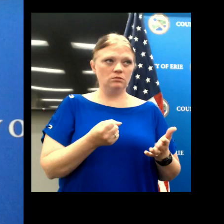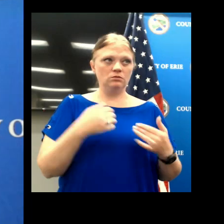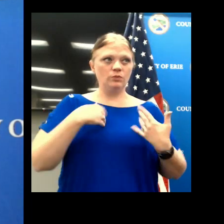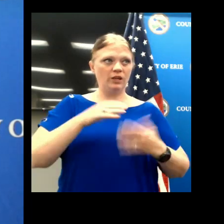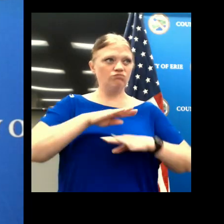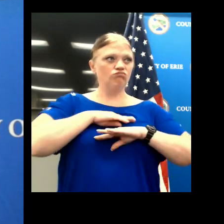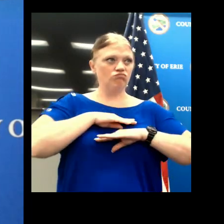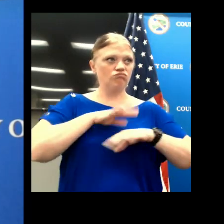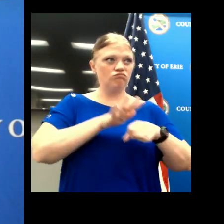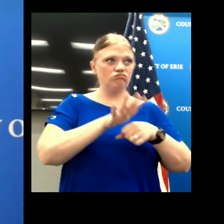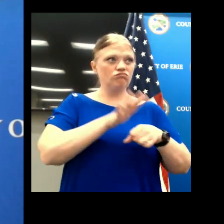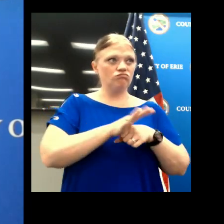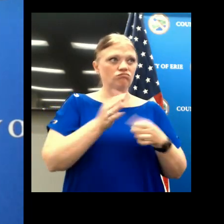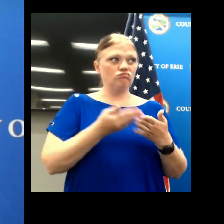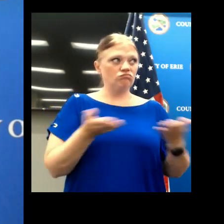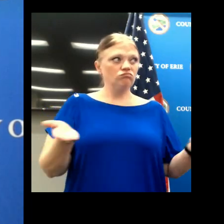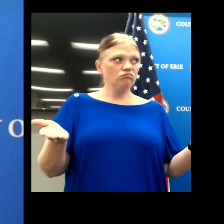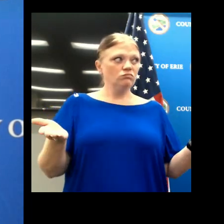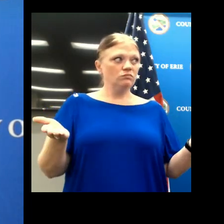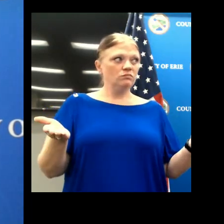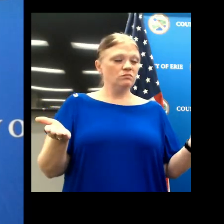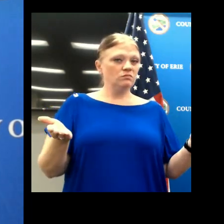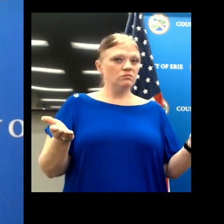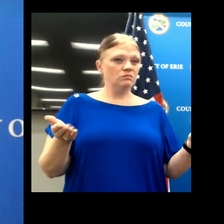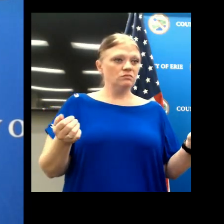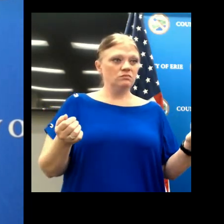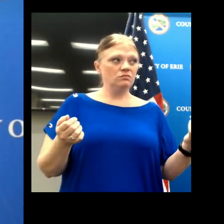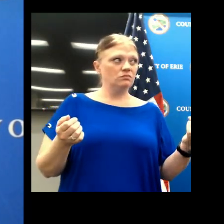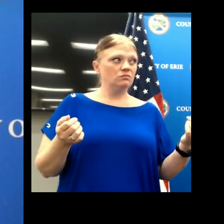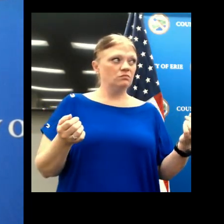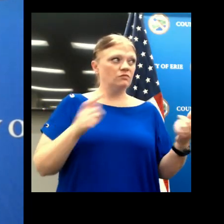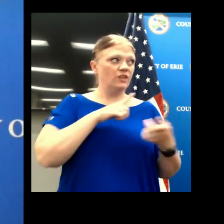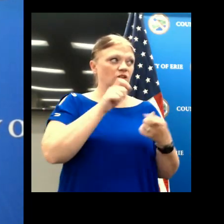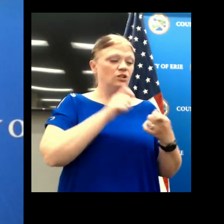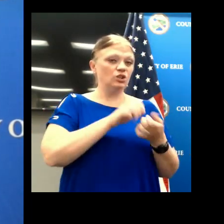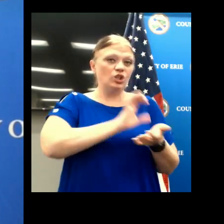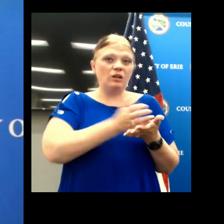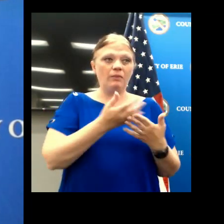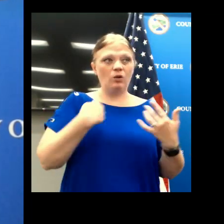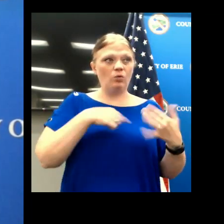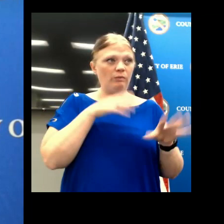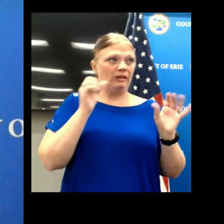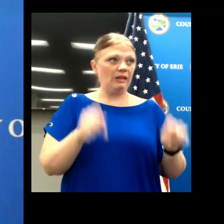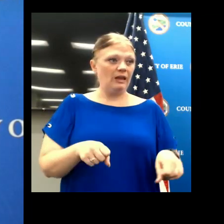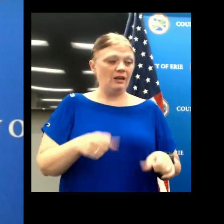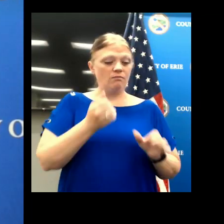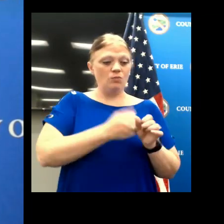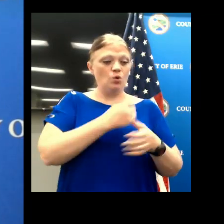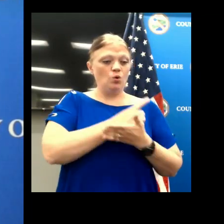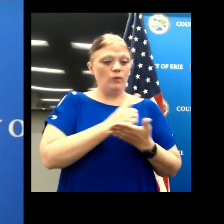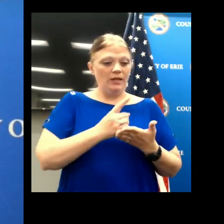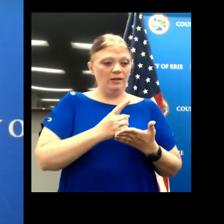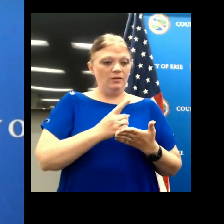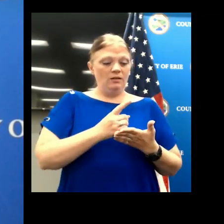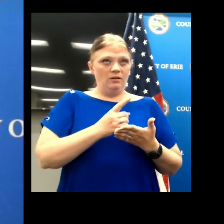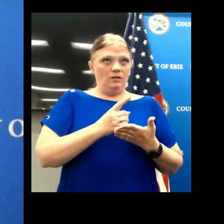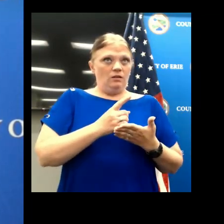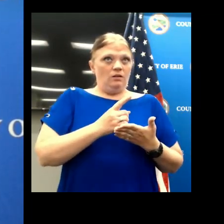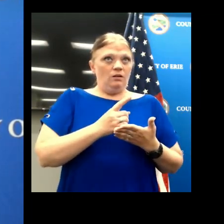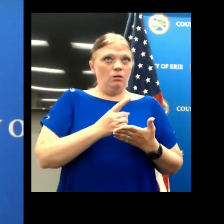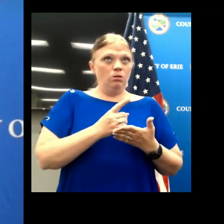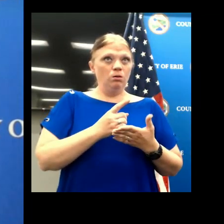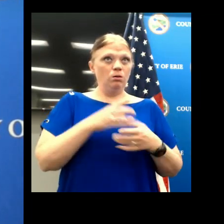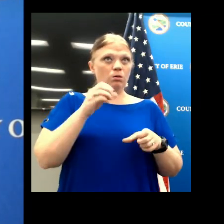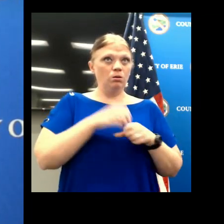sufficient testing supplies. If there's a certain amount that we can do per week in our